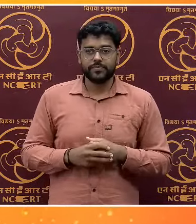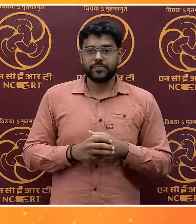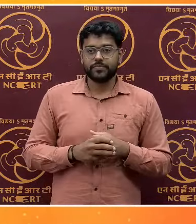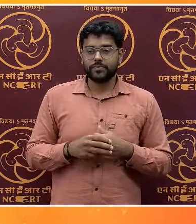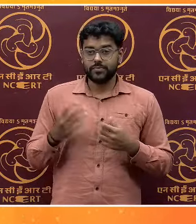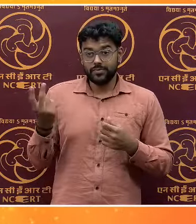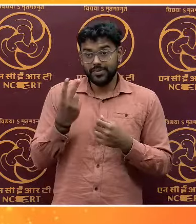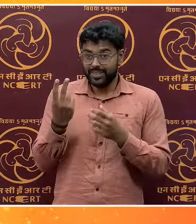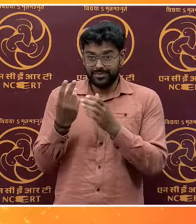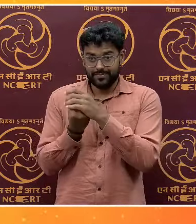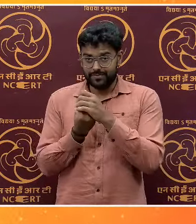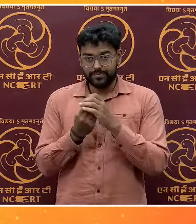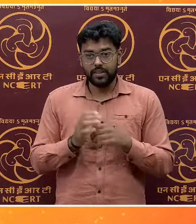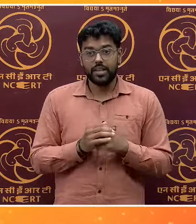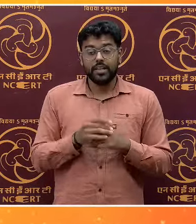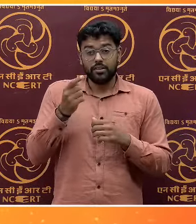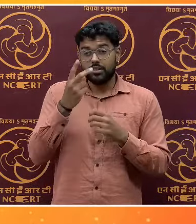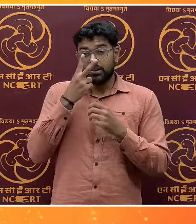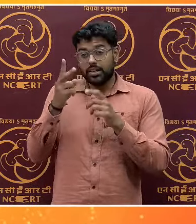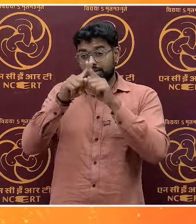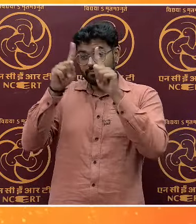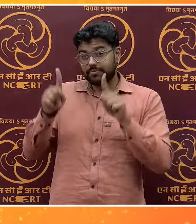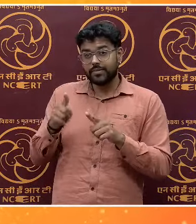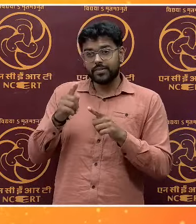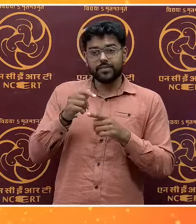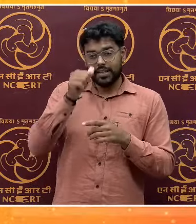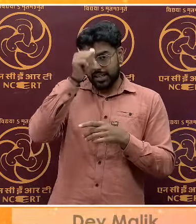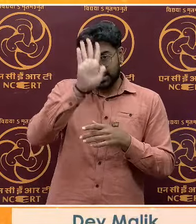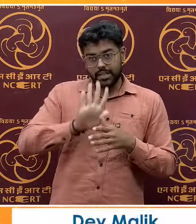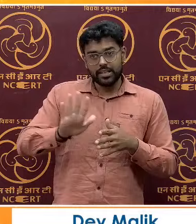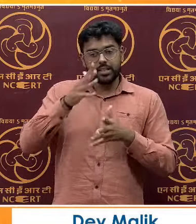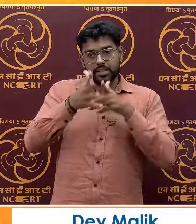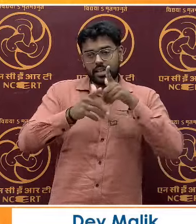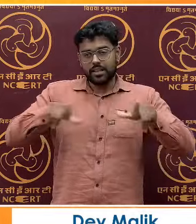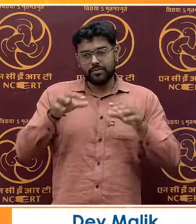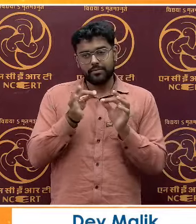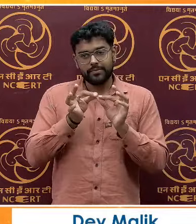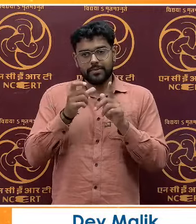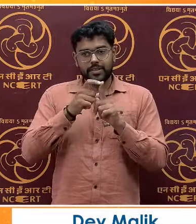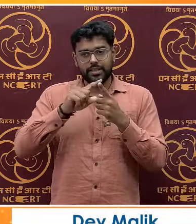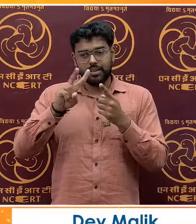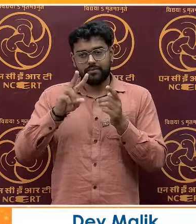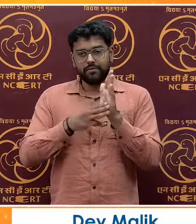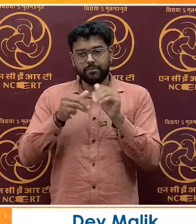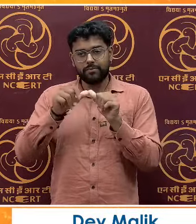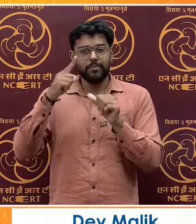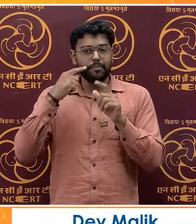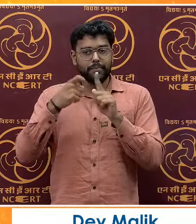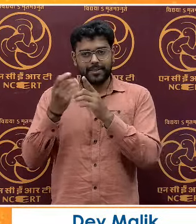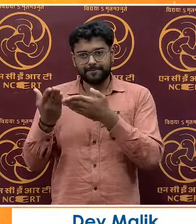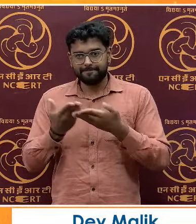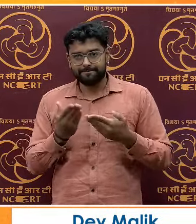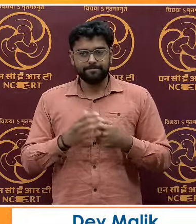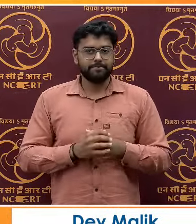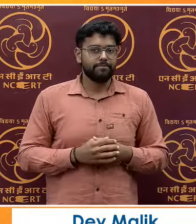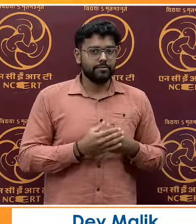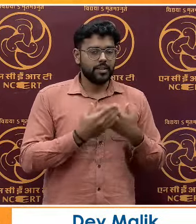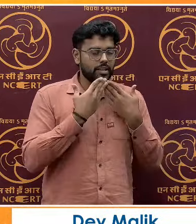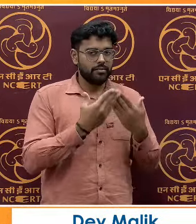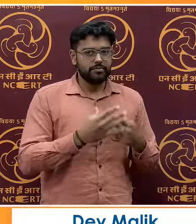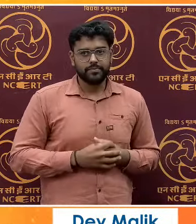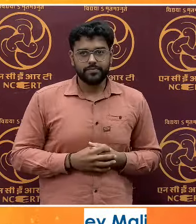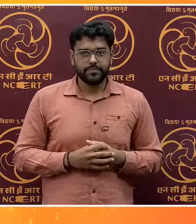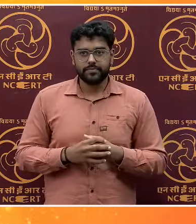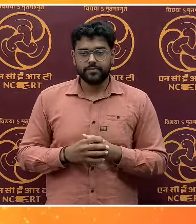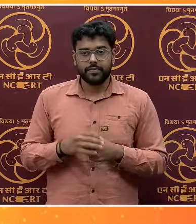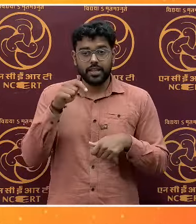are accompanied by our Indian Sign Language interpreter, Mr. Dev Malik. Dev, namaskar and very warm welcome to you too. Now, this unit